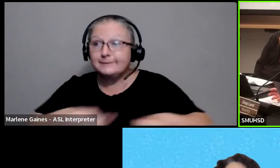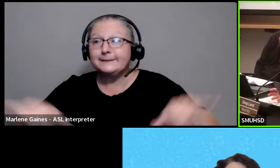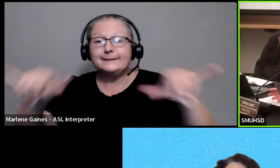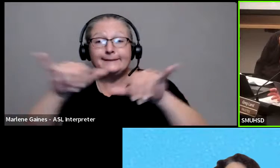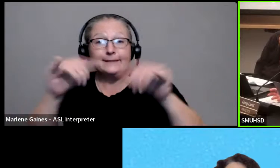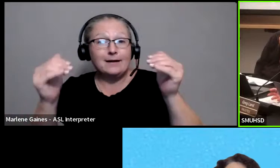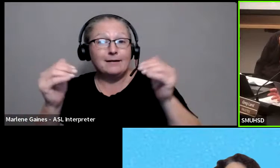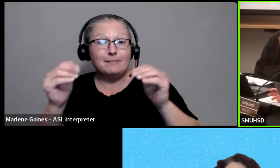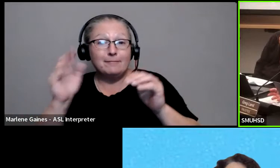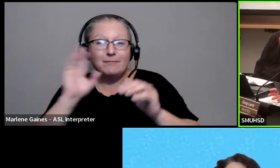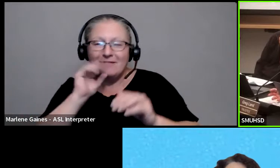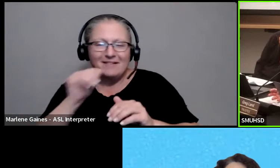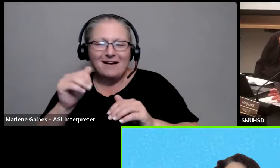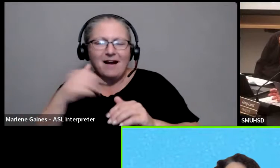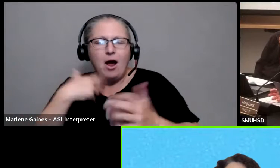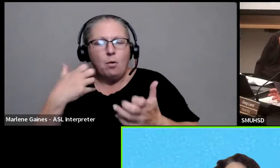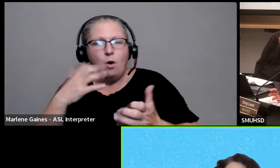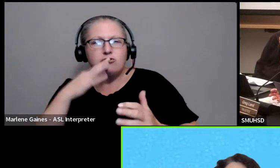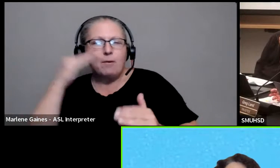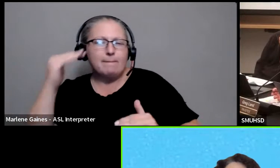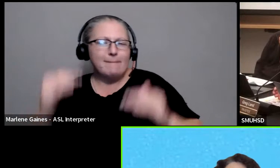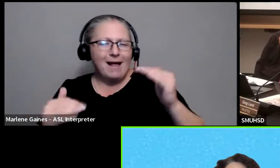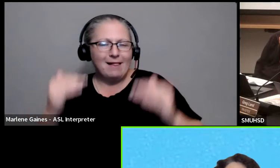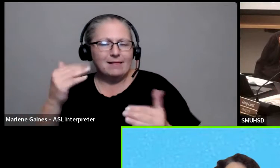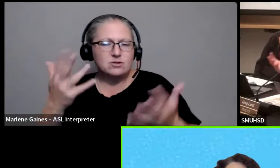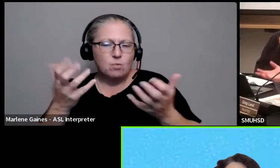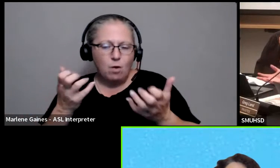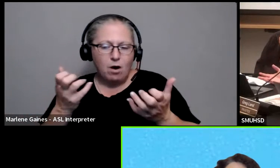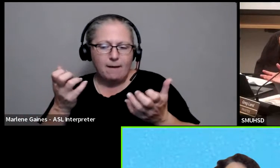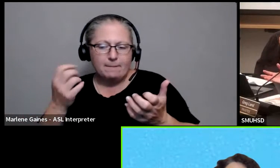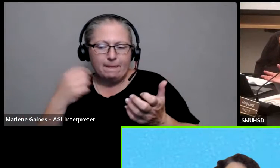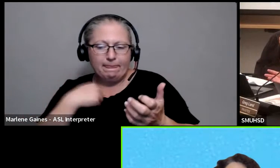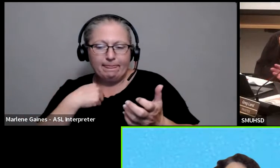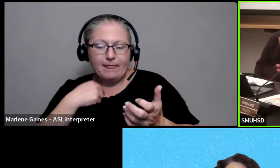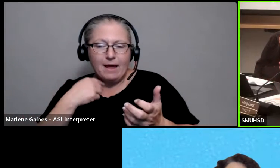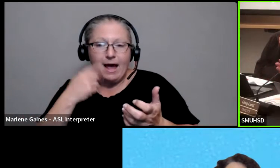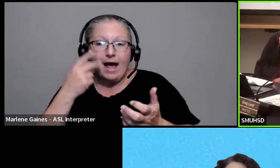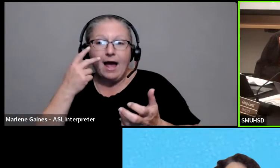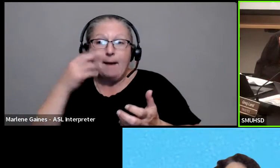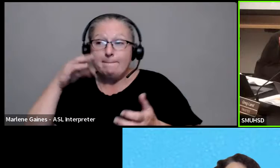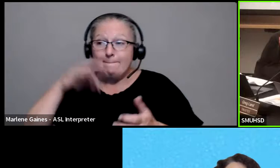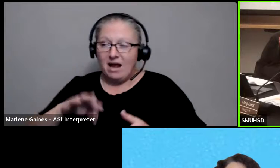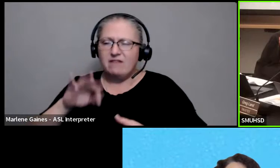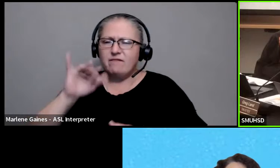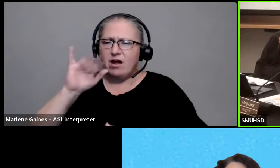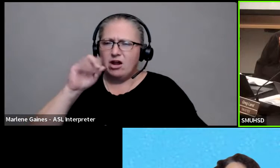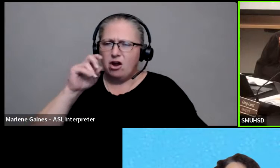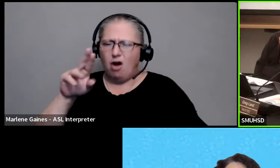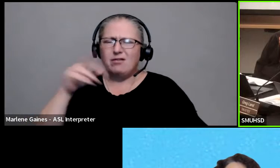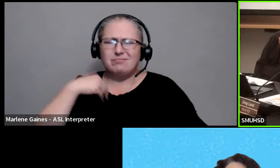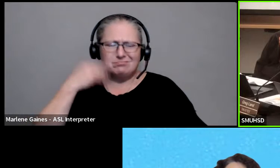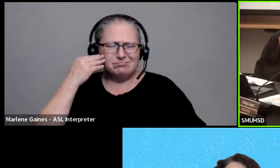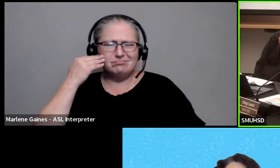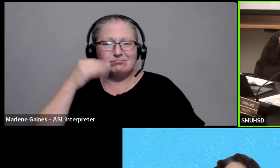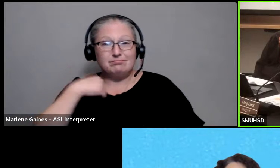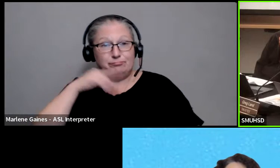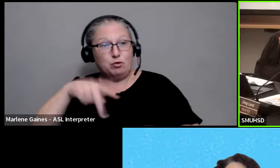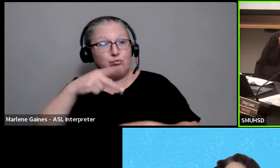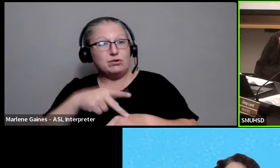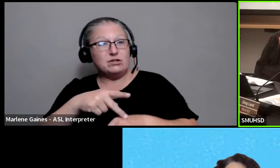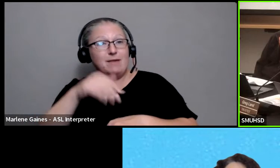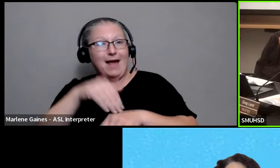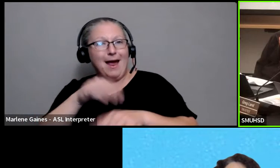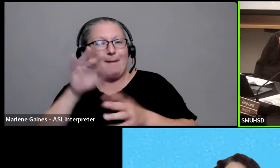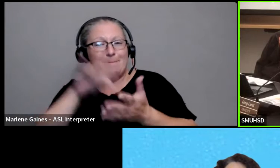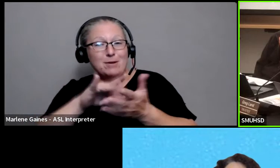to talk about a little balance here. I see the benefits of Yonder. I see as a principal in a middle school what